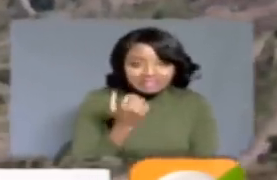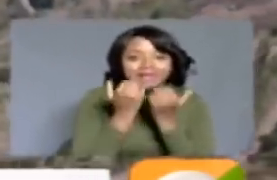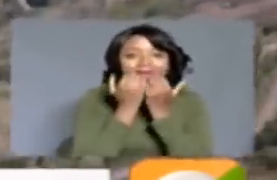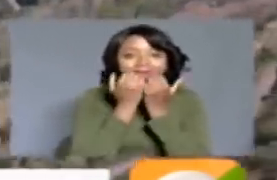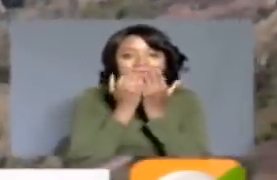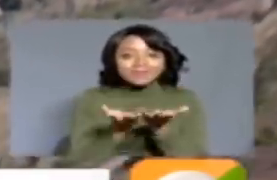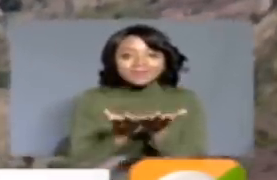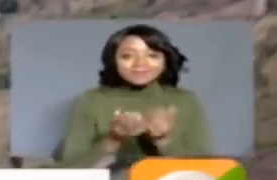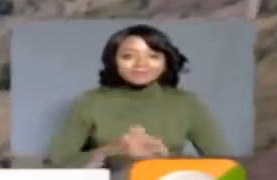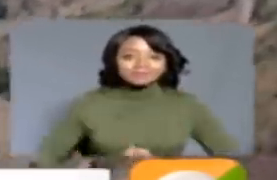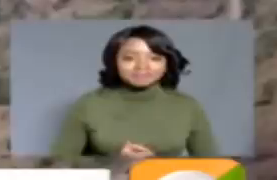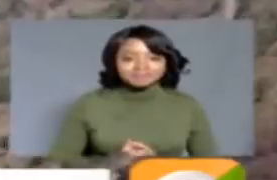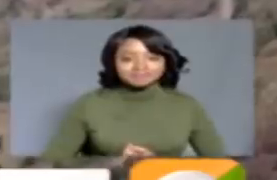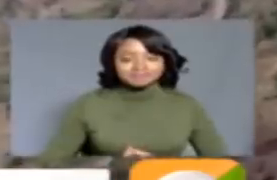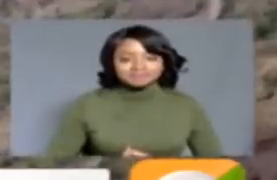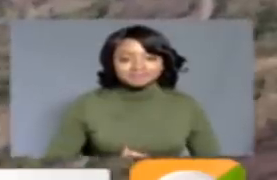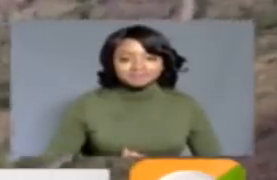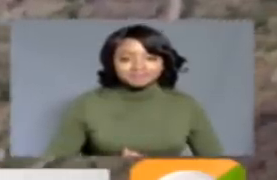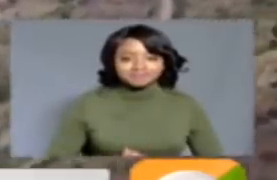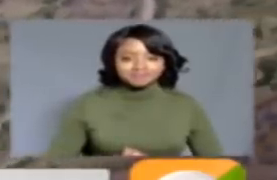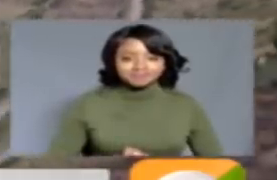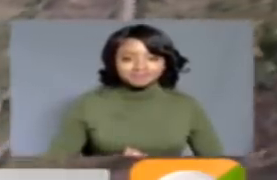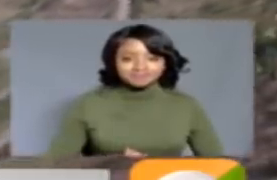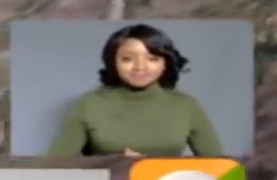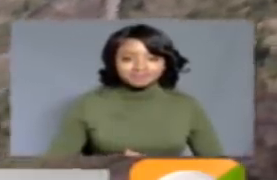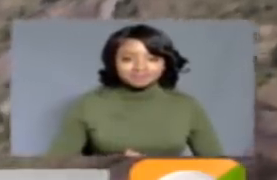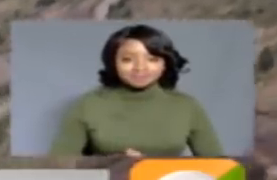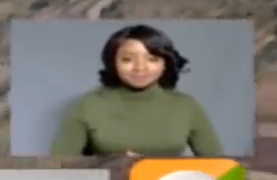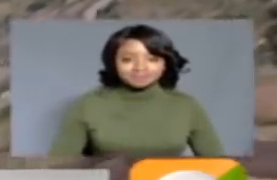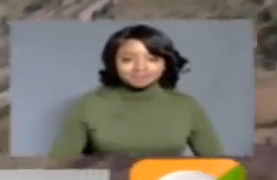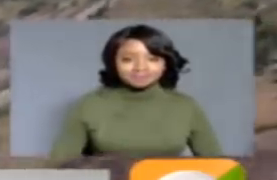activity in relation to the putting up of a mega dam.